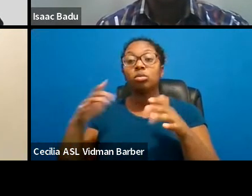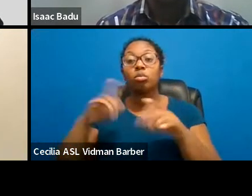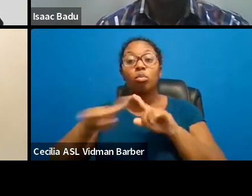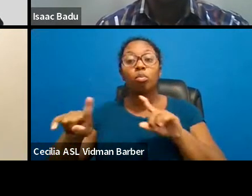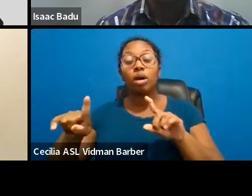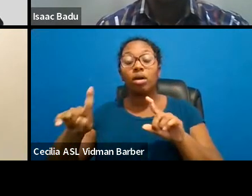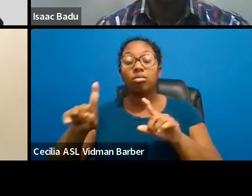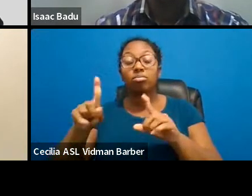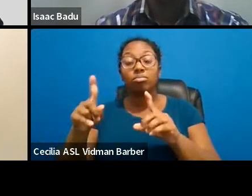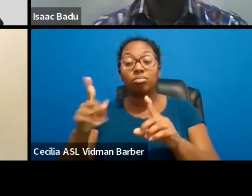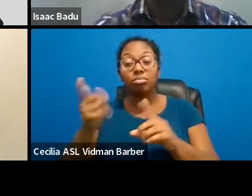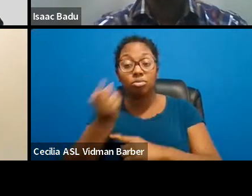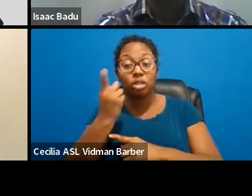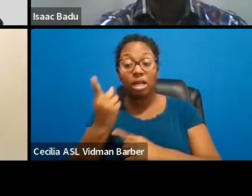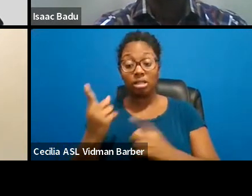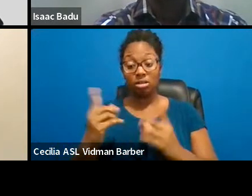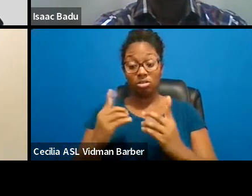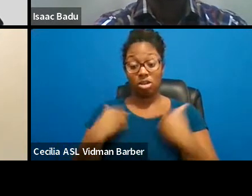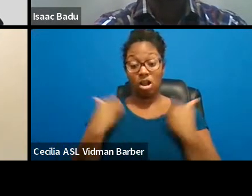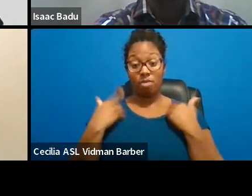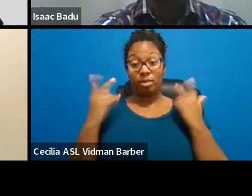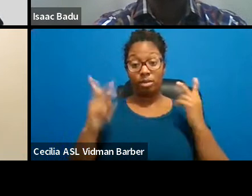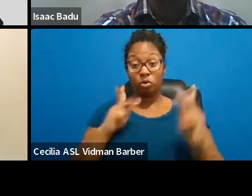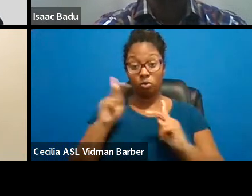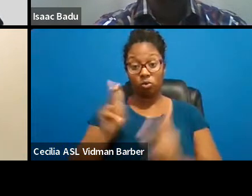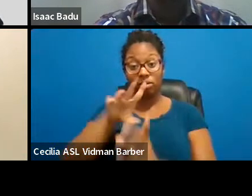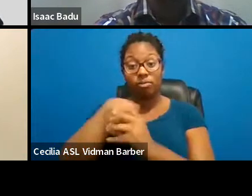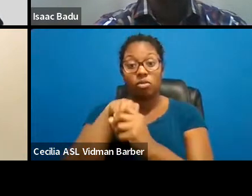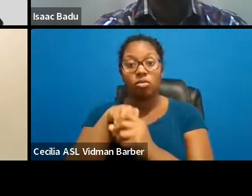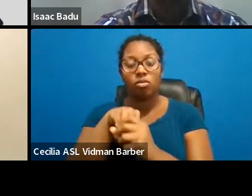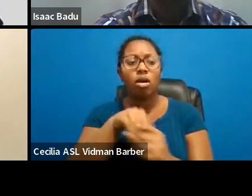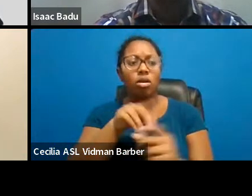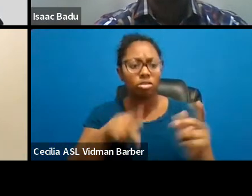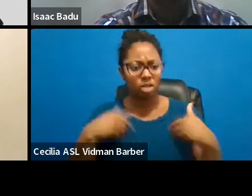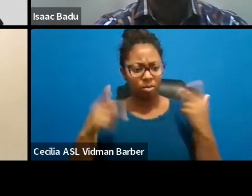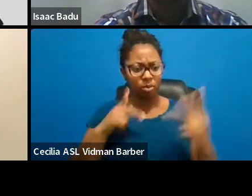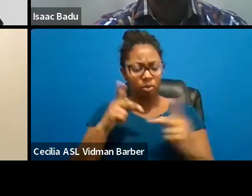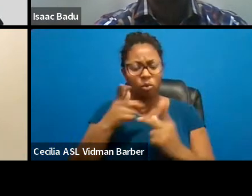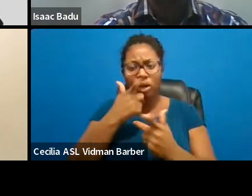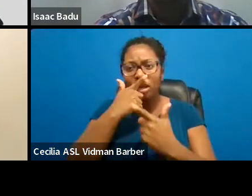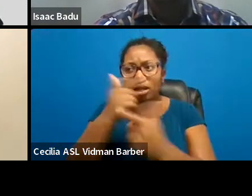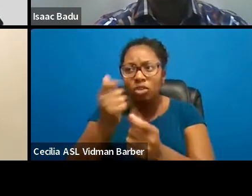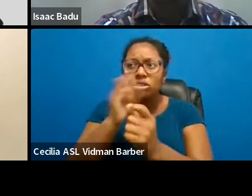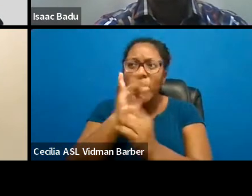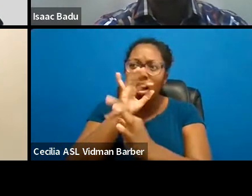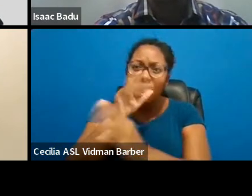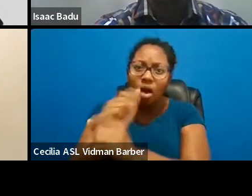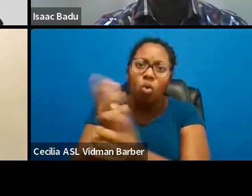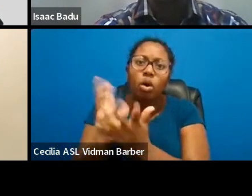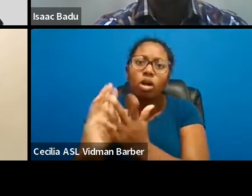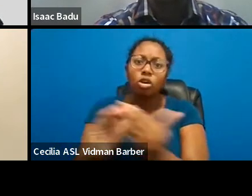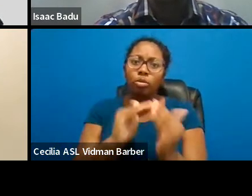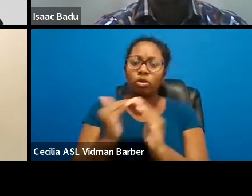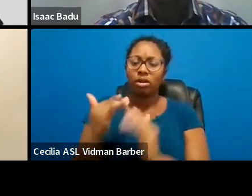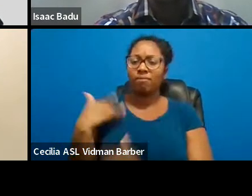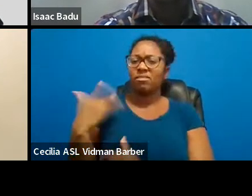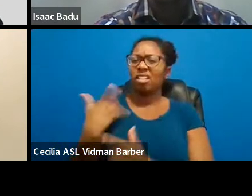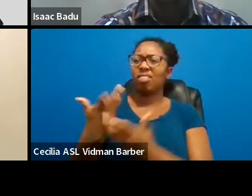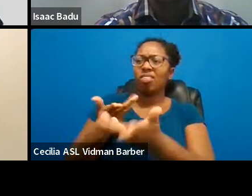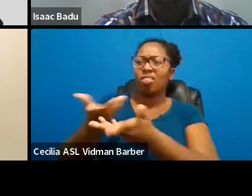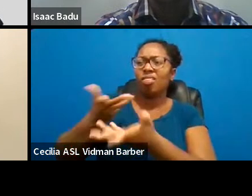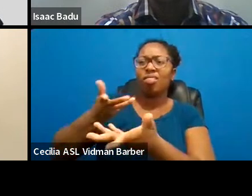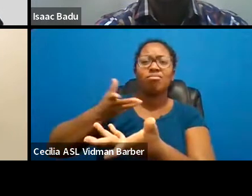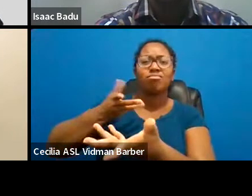integration of different young people, because most young people are looking forward to a community to feel a sense of belonging to, and